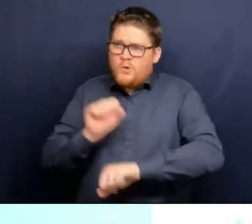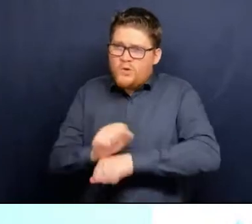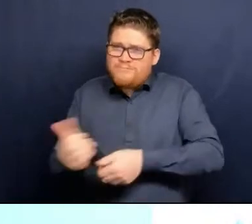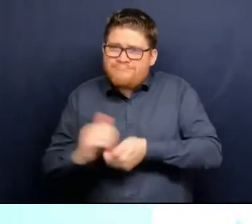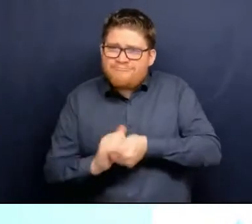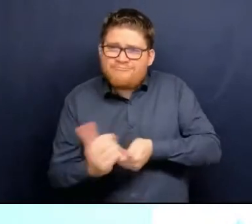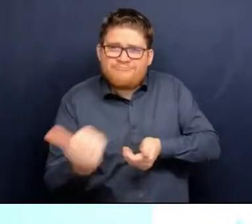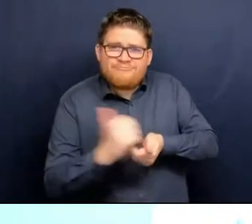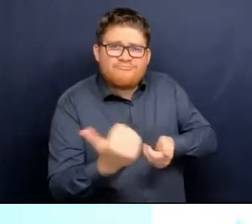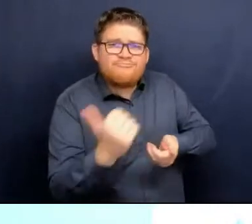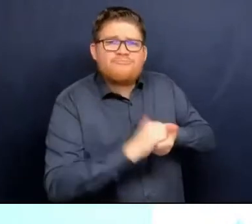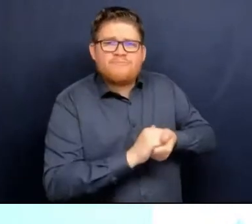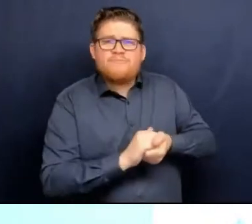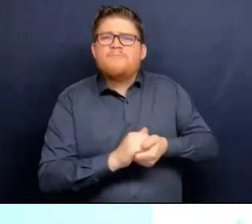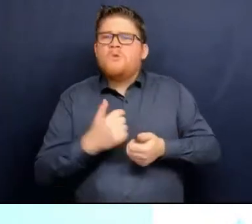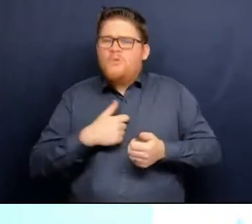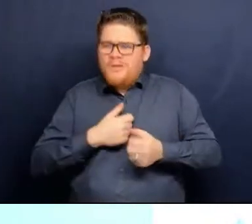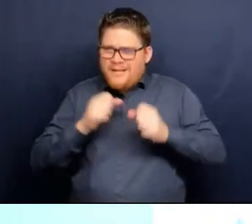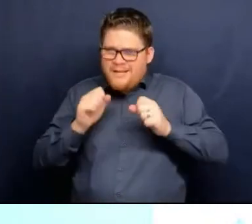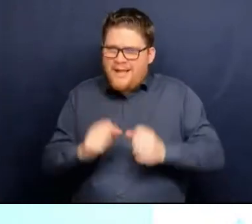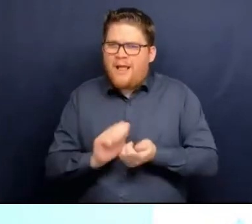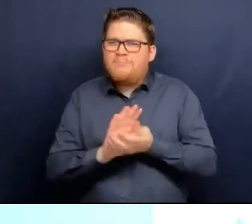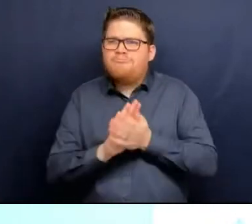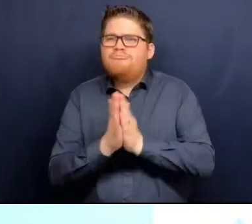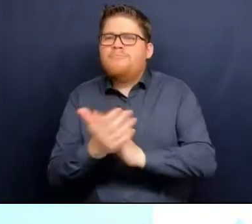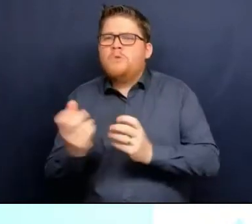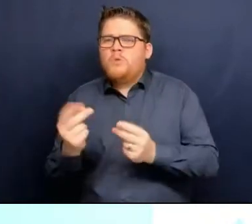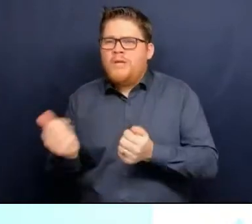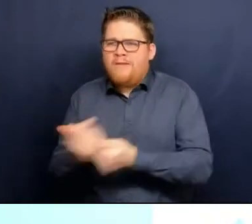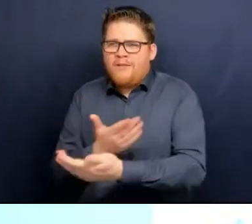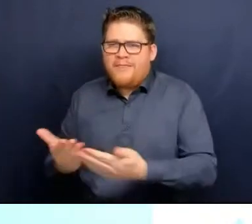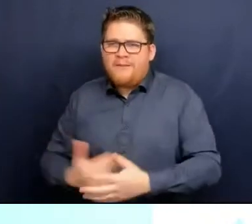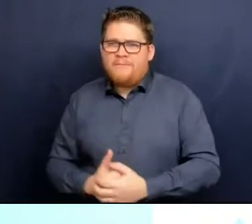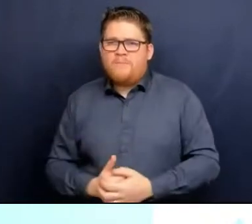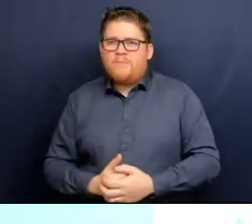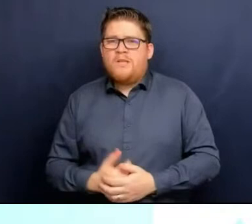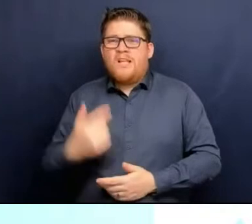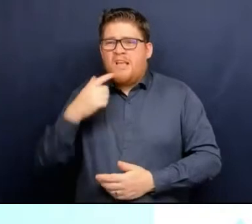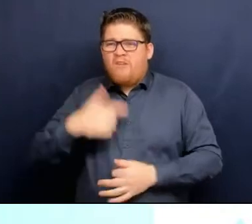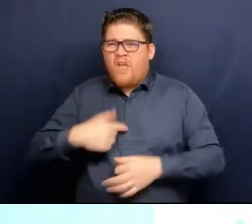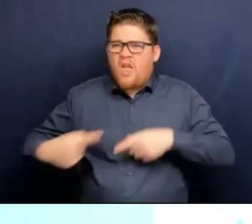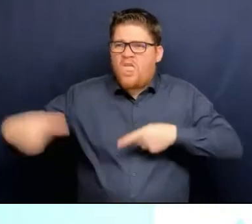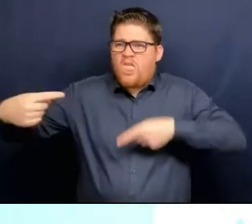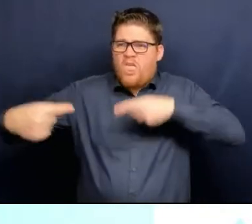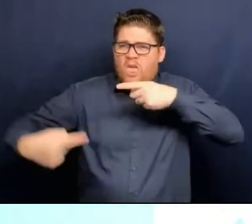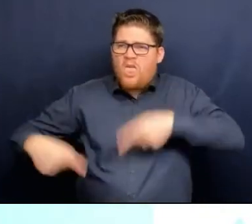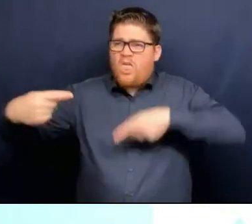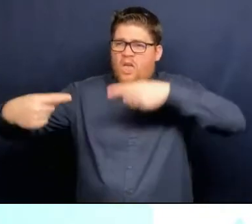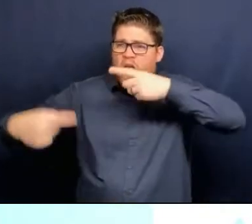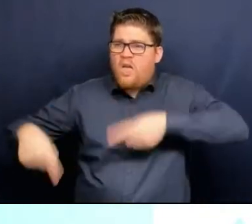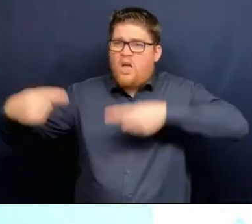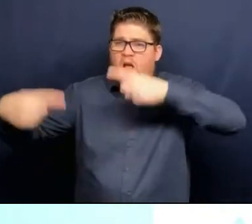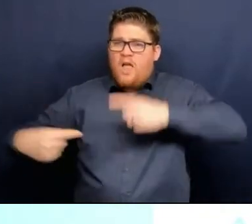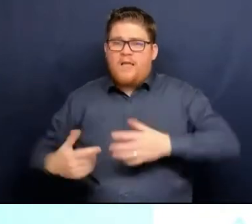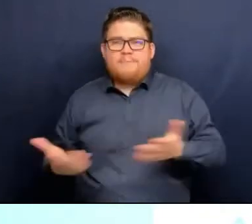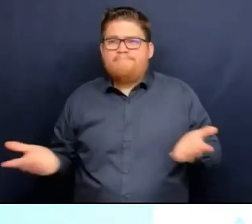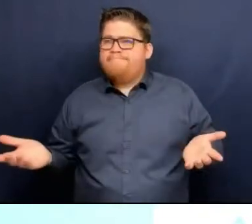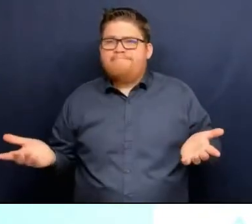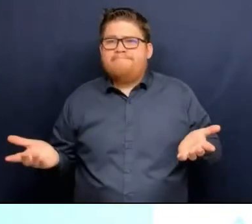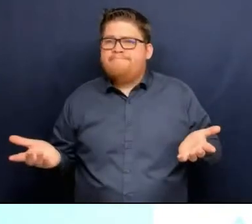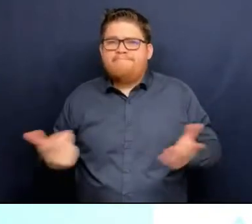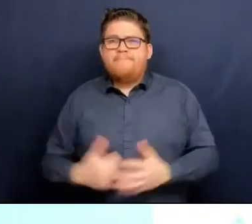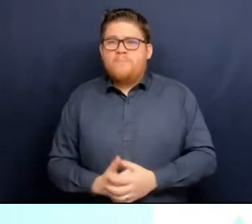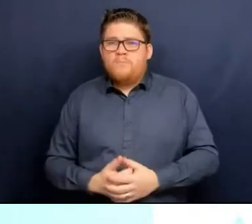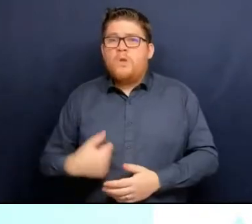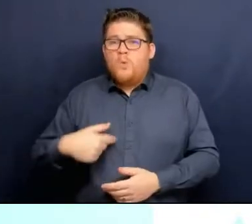we continue to disagree on the moment, we will fail. We will have disagreements going forward. Make no mistake of that. We